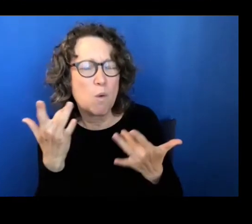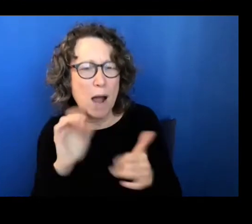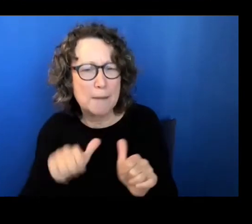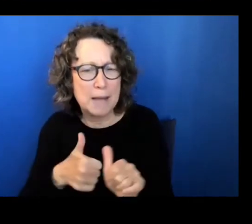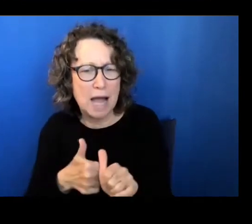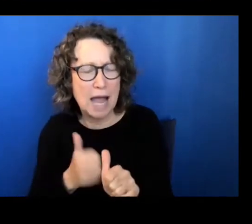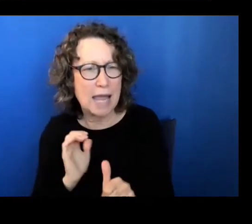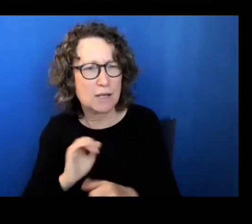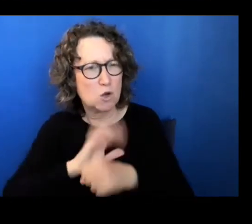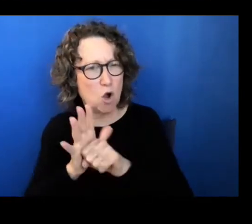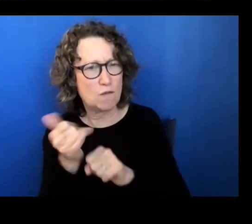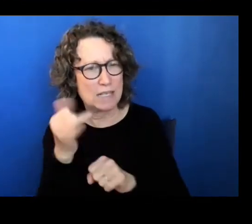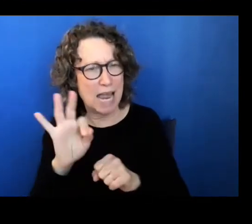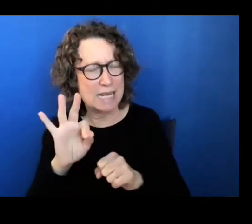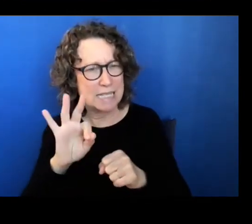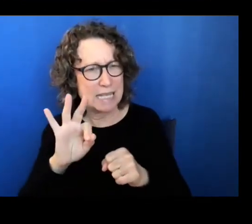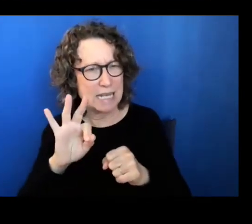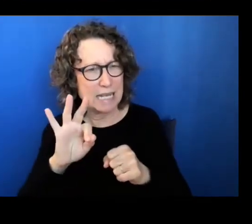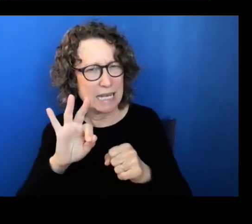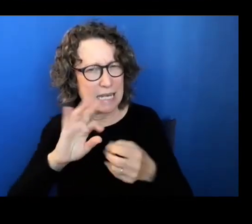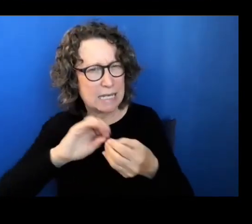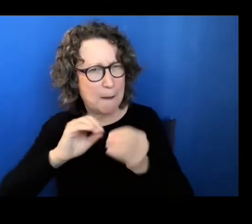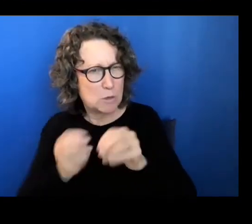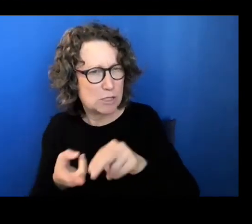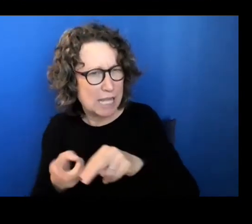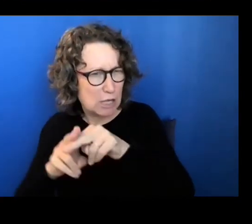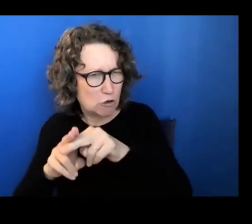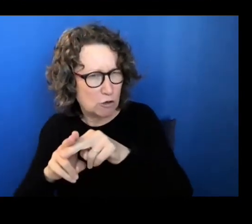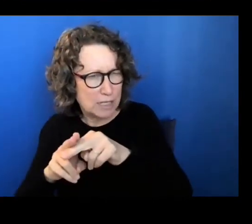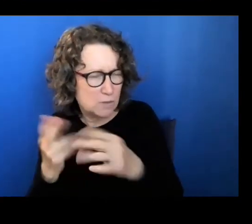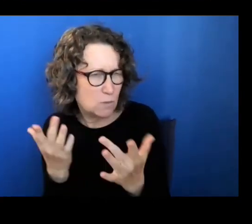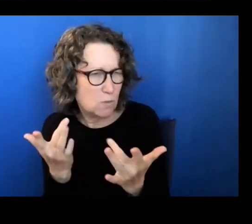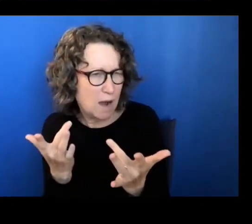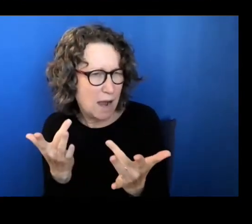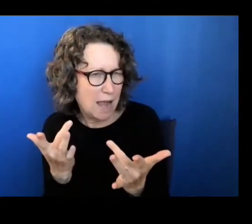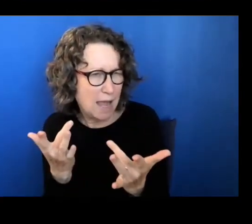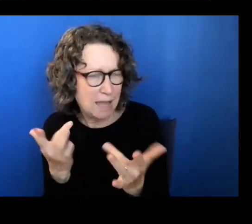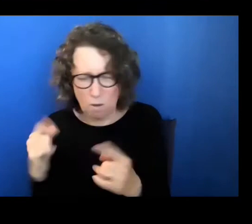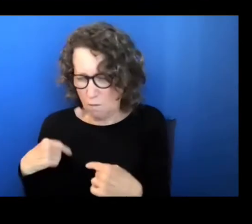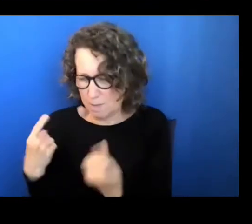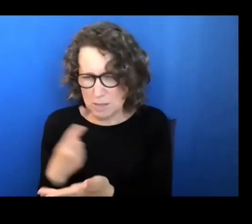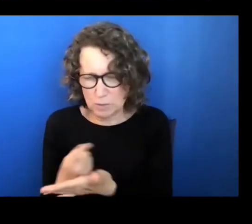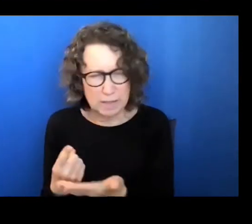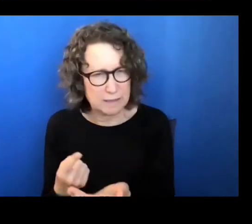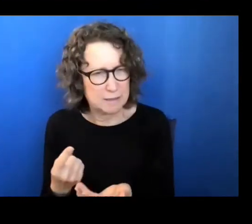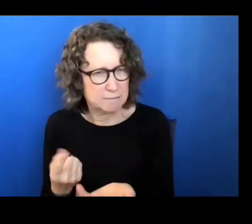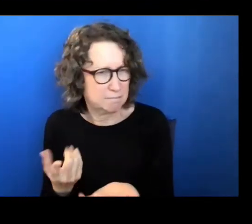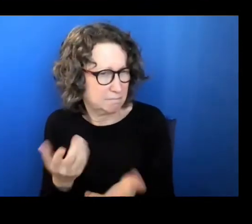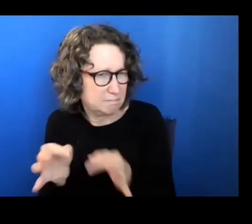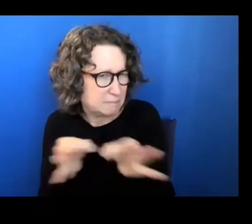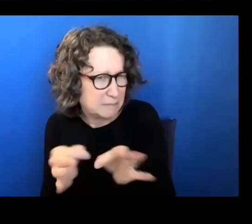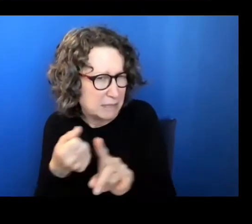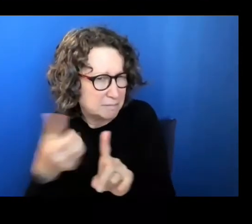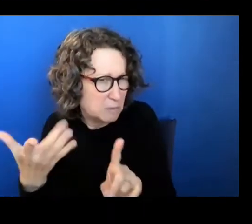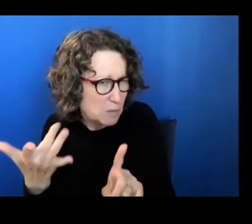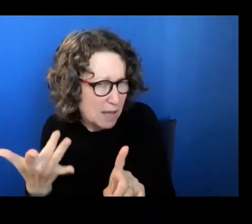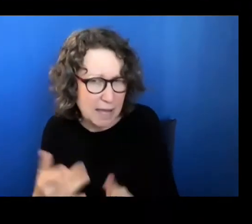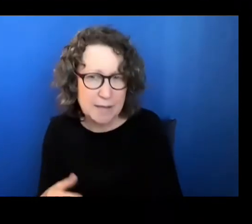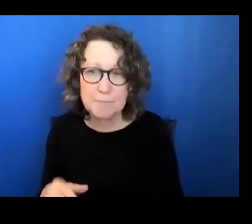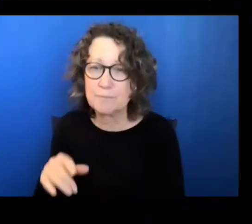our COVID-19 cases actually increasing a little bit over the past week?